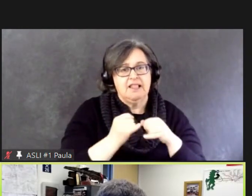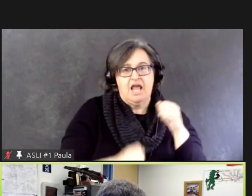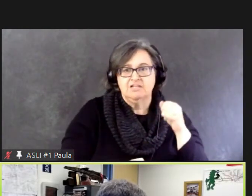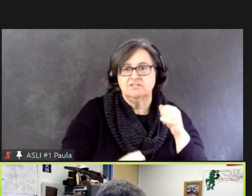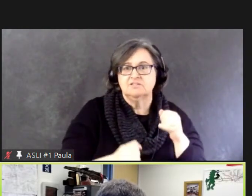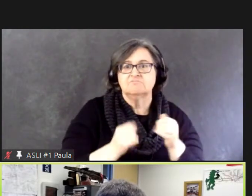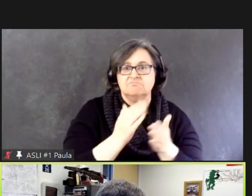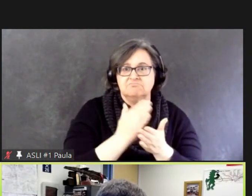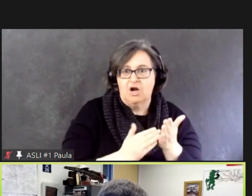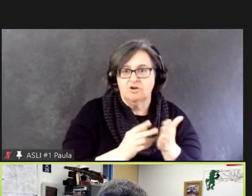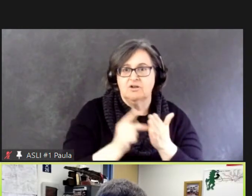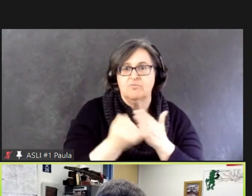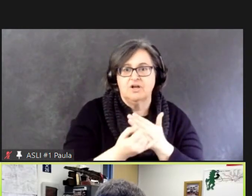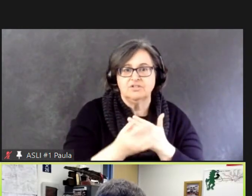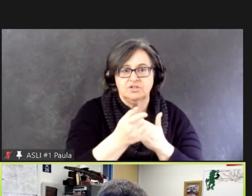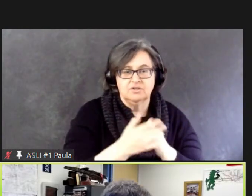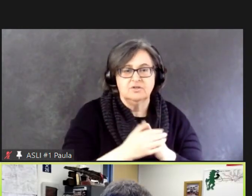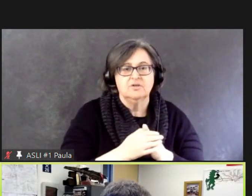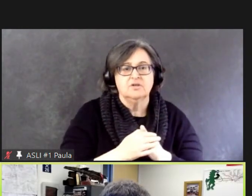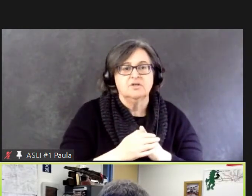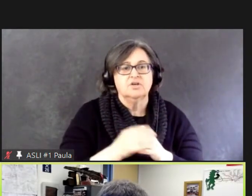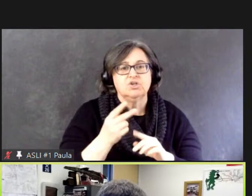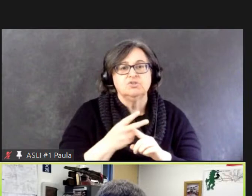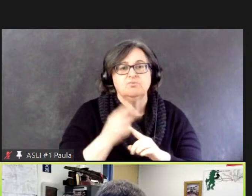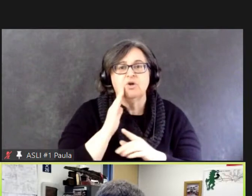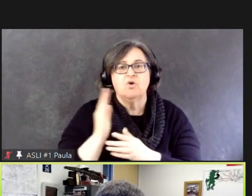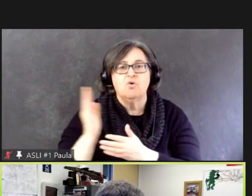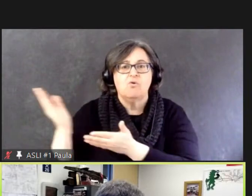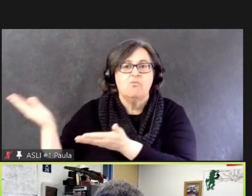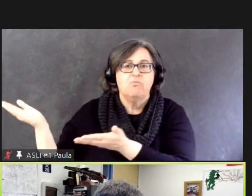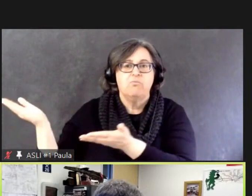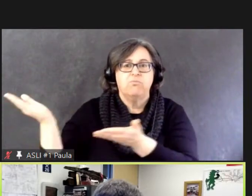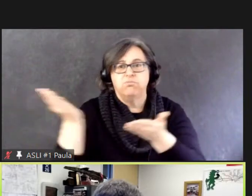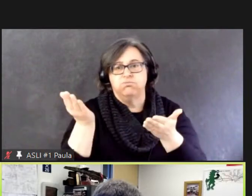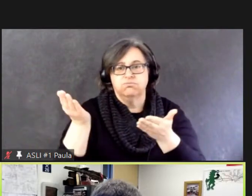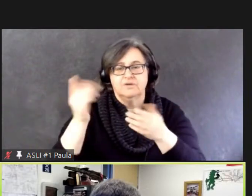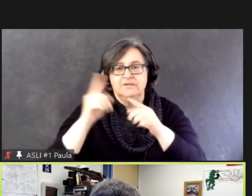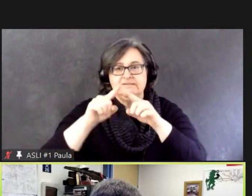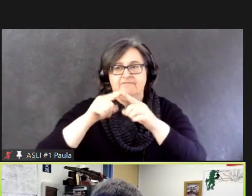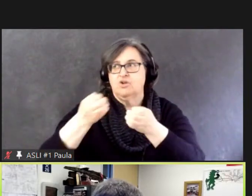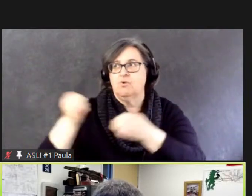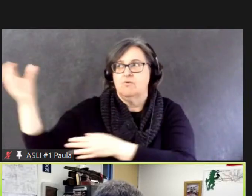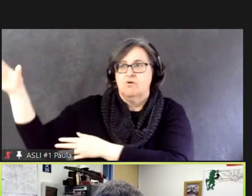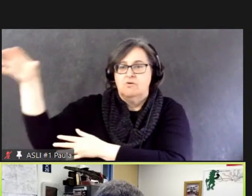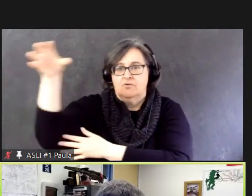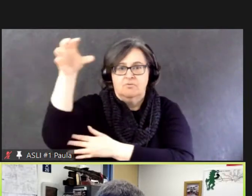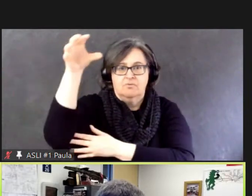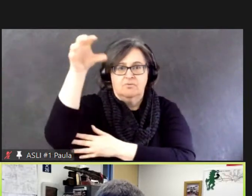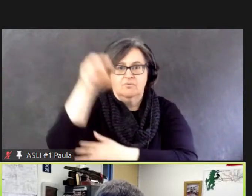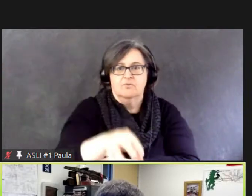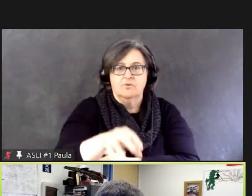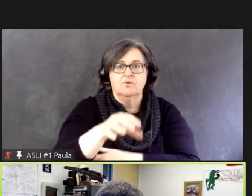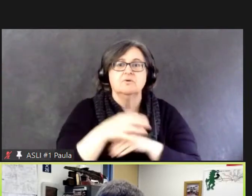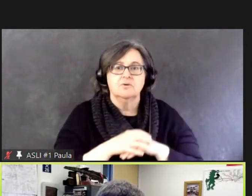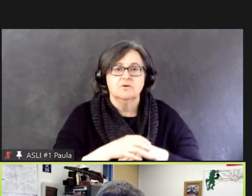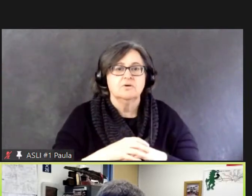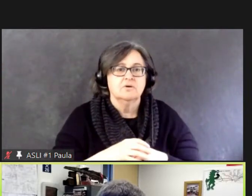been completed. So as shown in a couple months, we're flying in these independent platforms of equipment that then get installed and wired up. Next